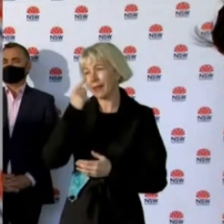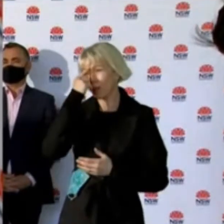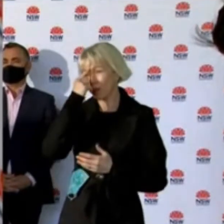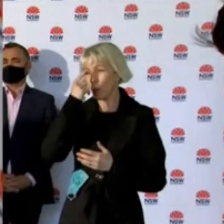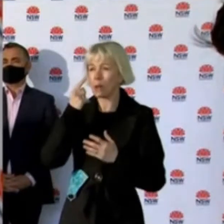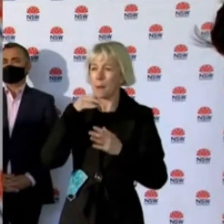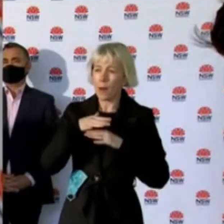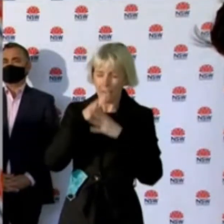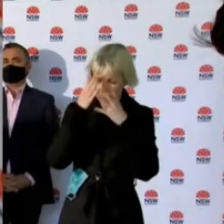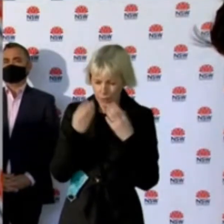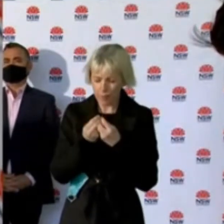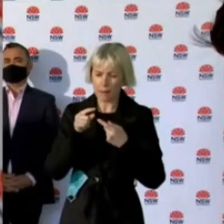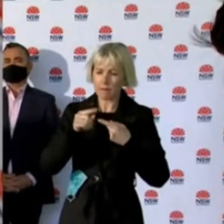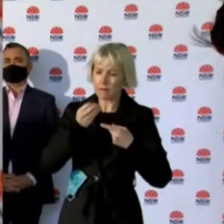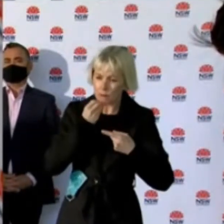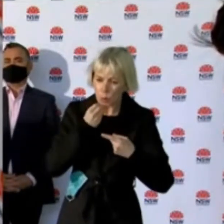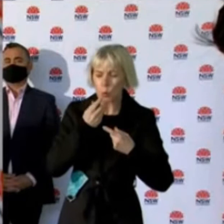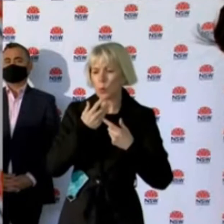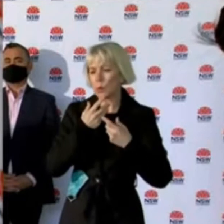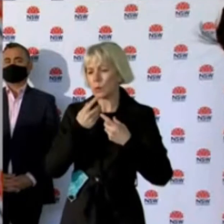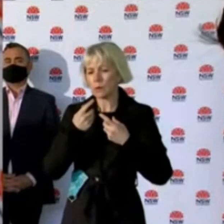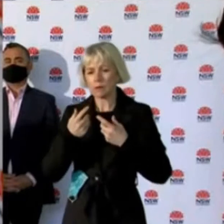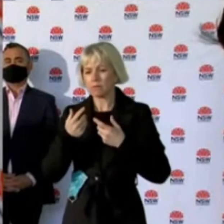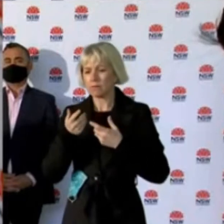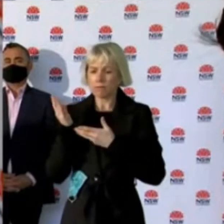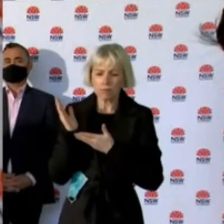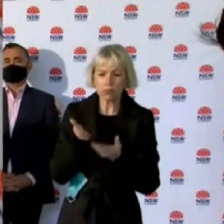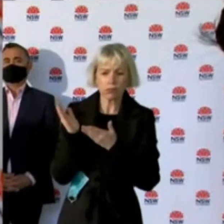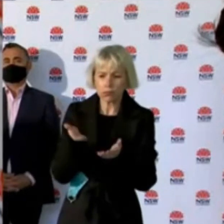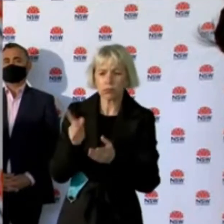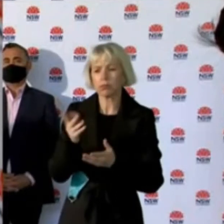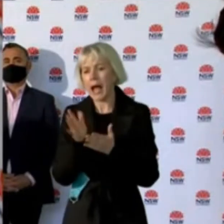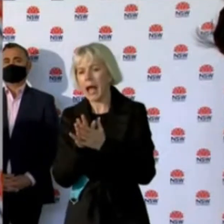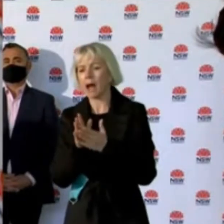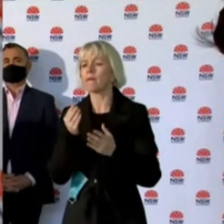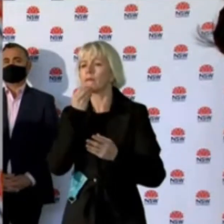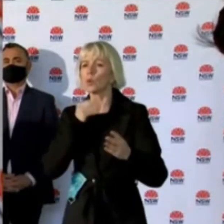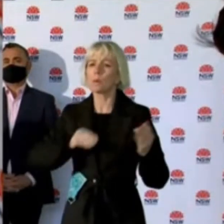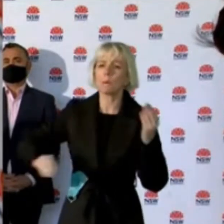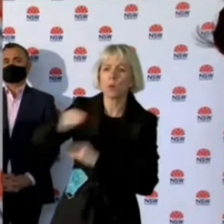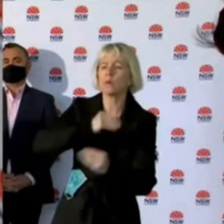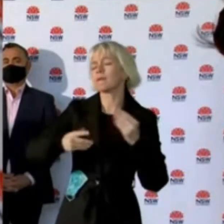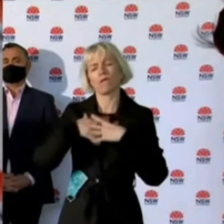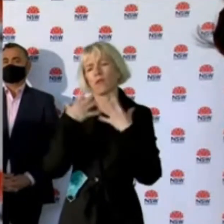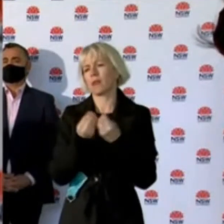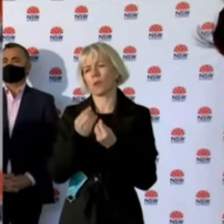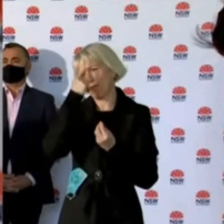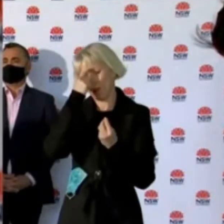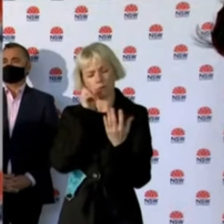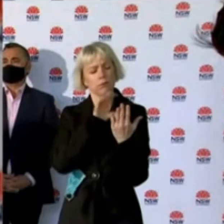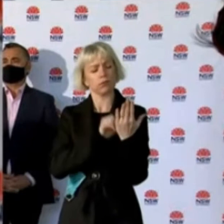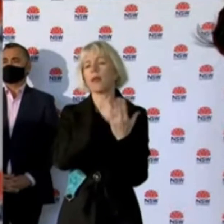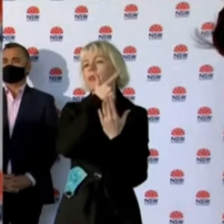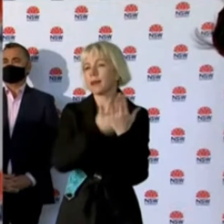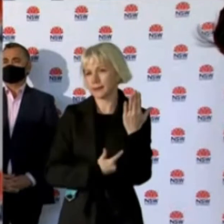it's never easy in these situations, but we appreciate everybody for their patience. Please know that list of authorised workers is available, and I just